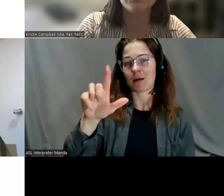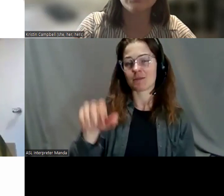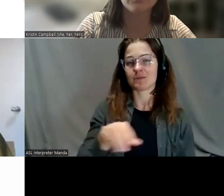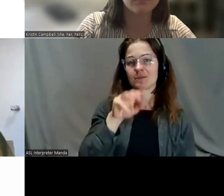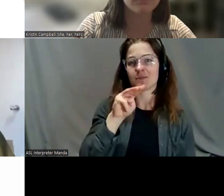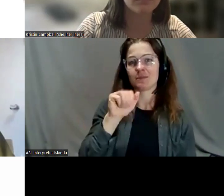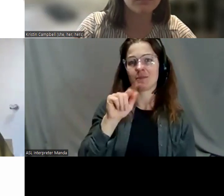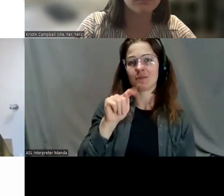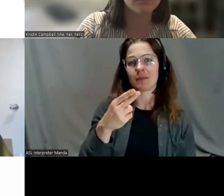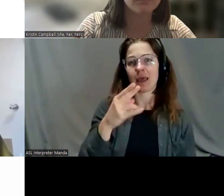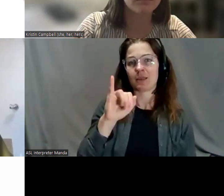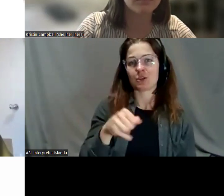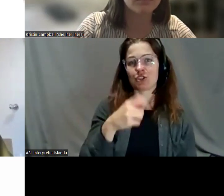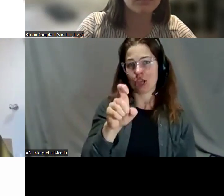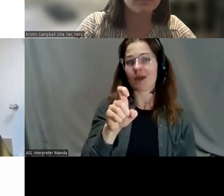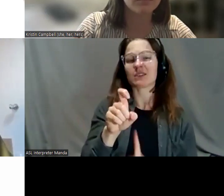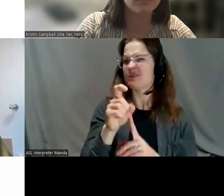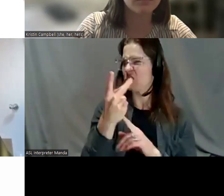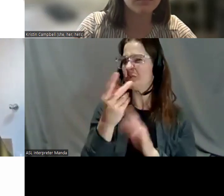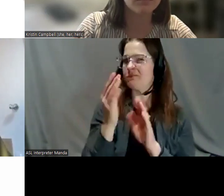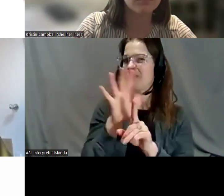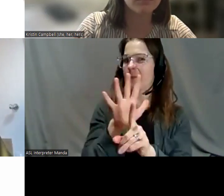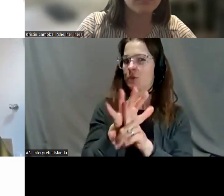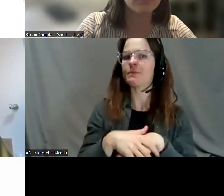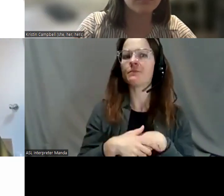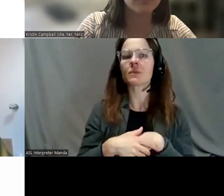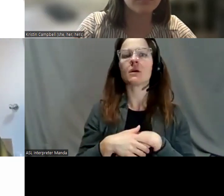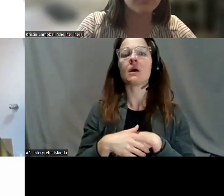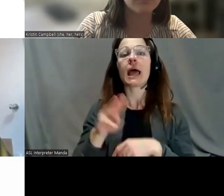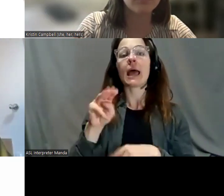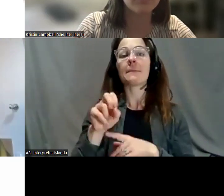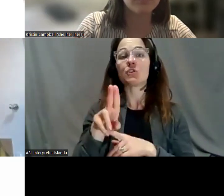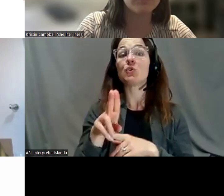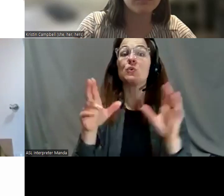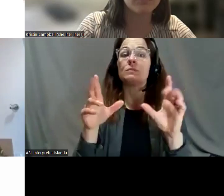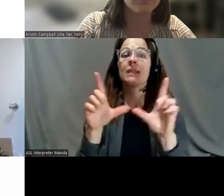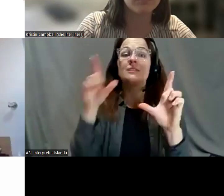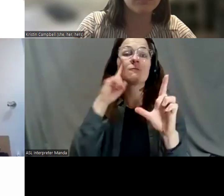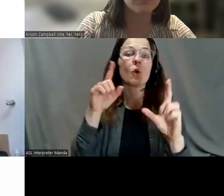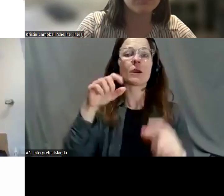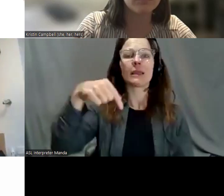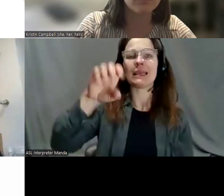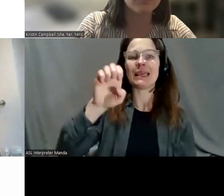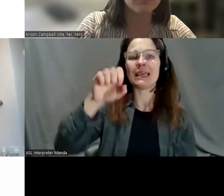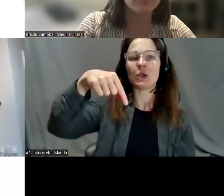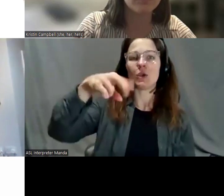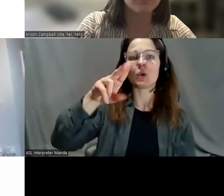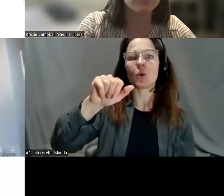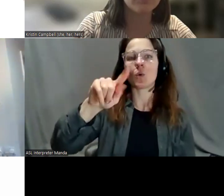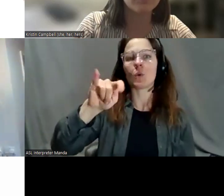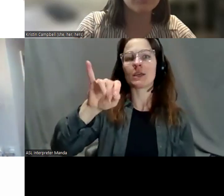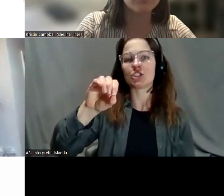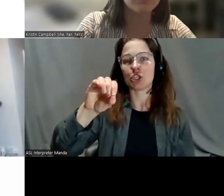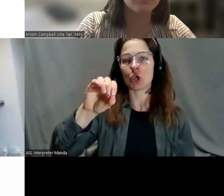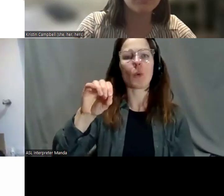At MSU, we have a license for something called Equatio, which is a software that lets faculty write an equation.